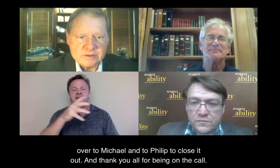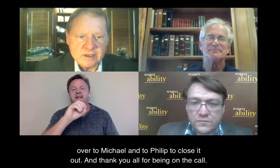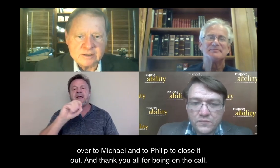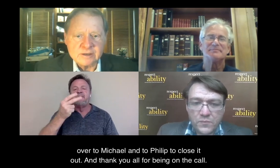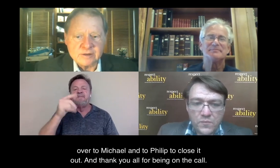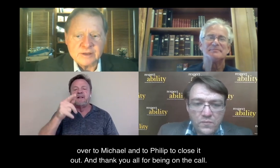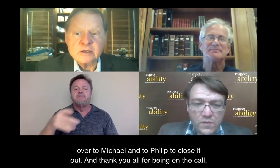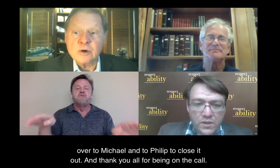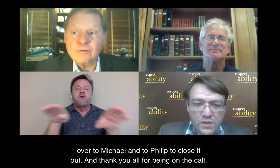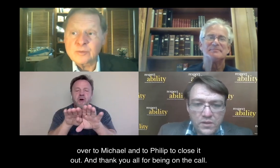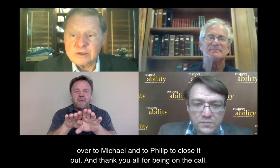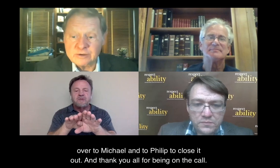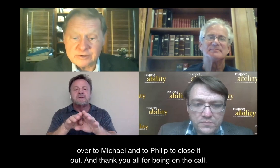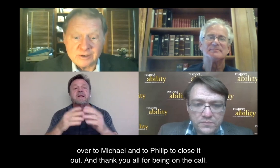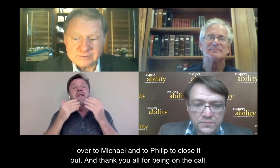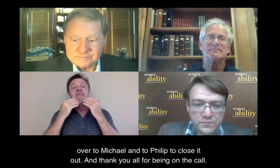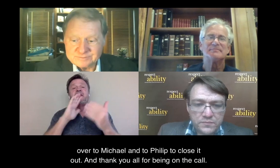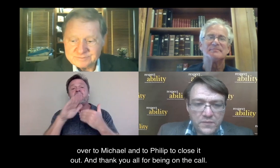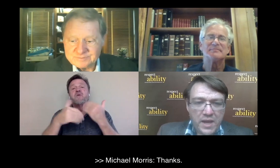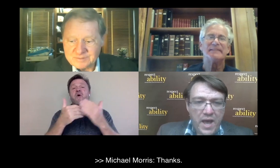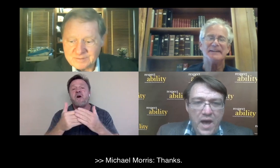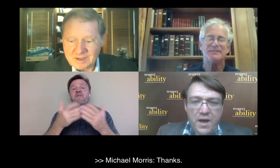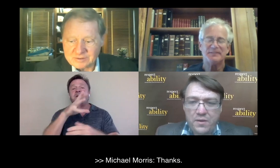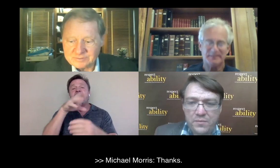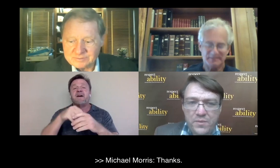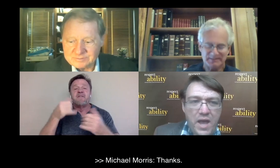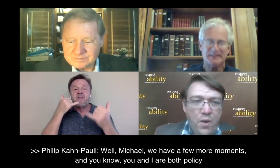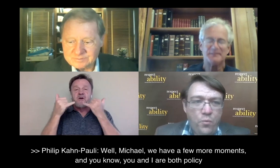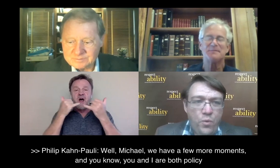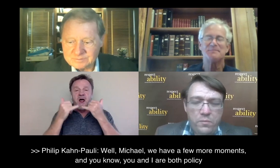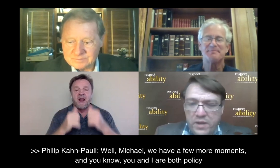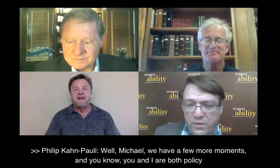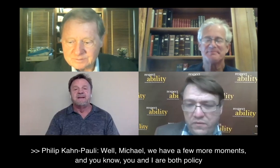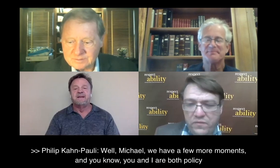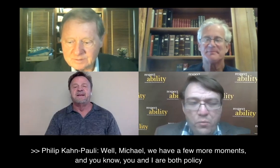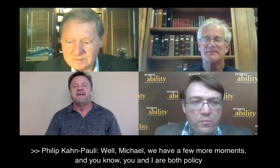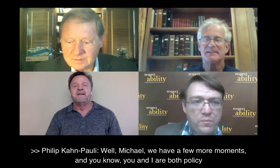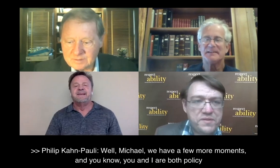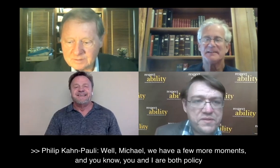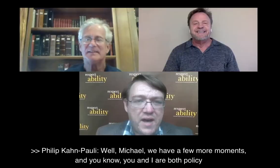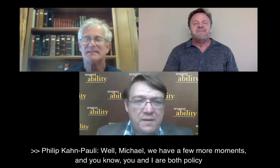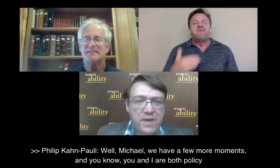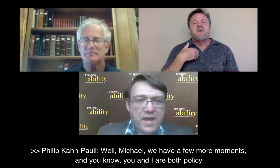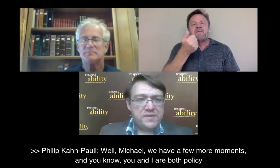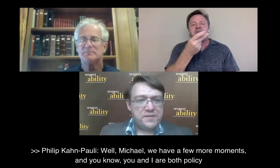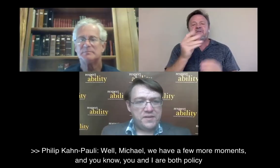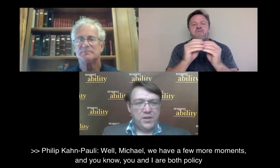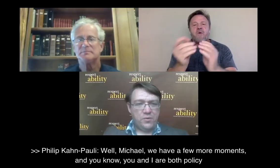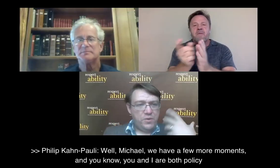it out, and thank you all for being on the call. Thanks. Well, Michael, we have a few more moments,